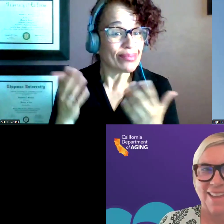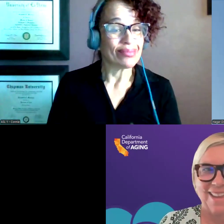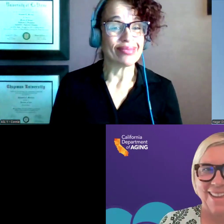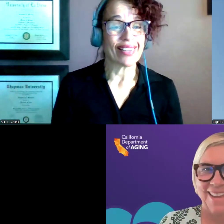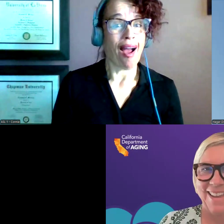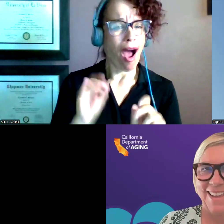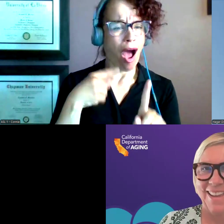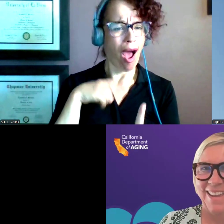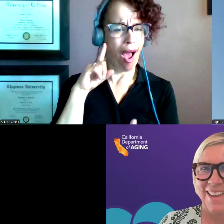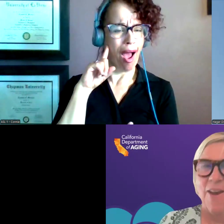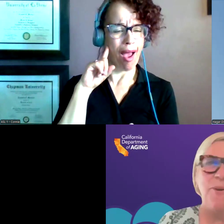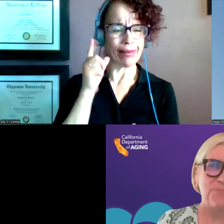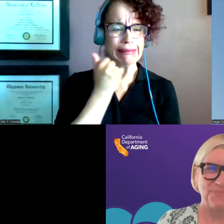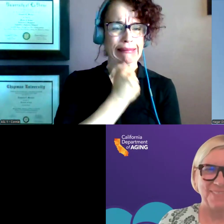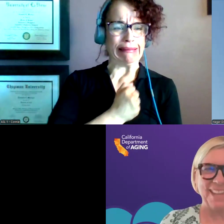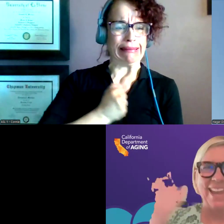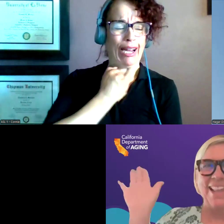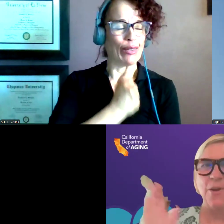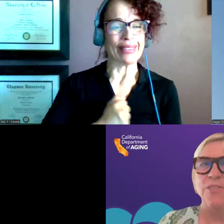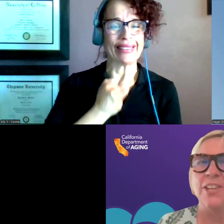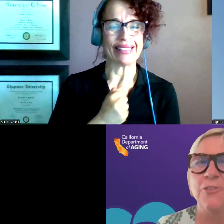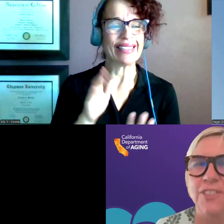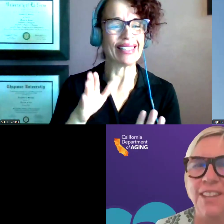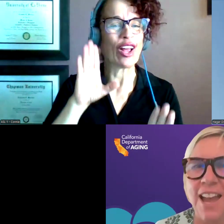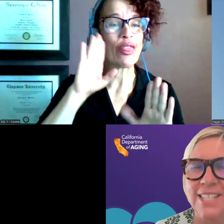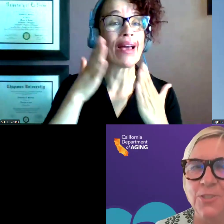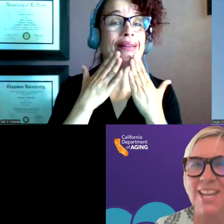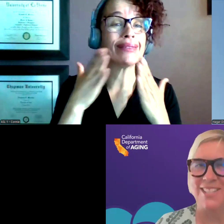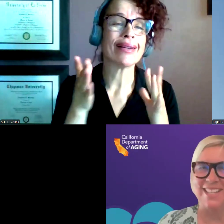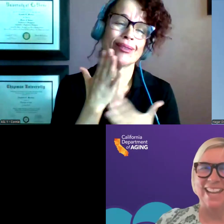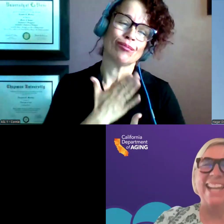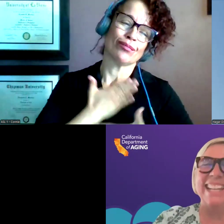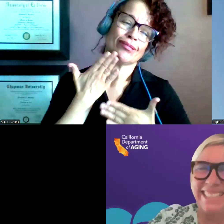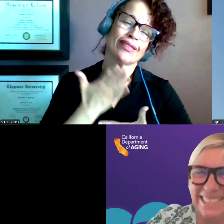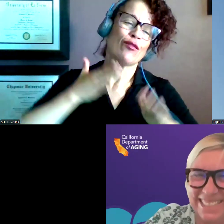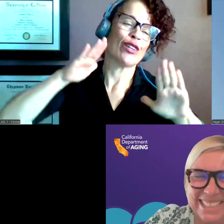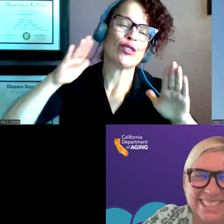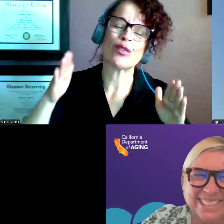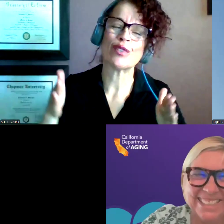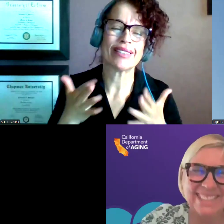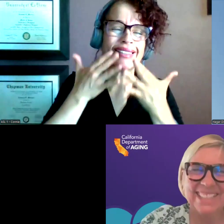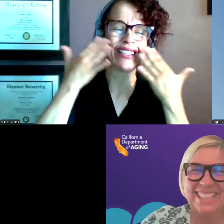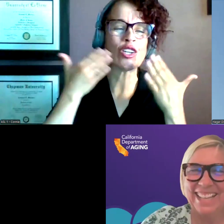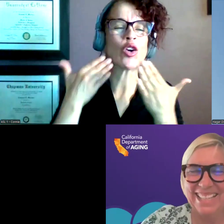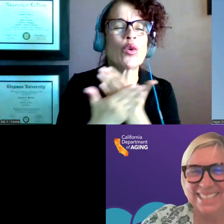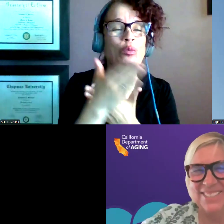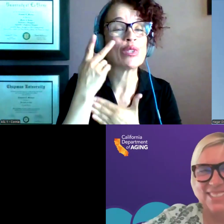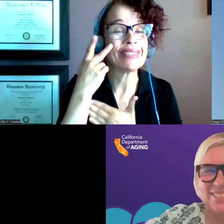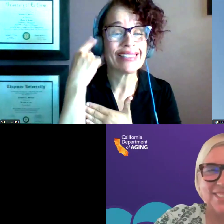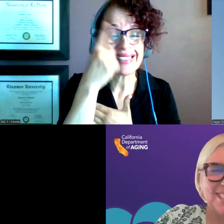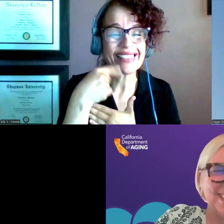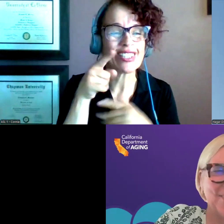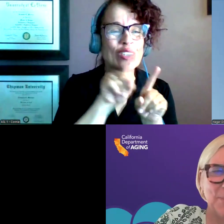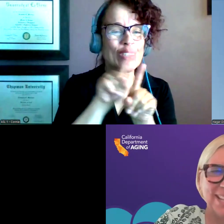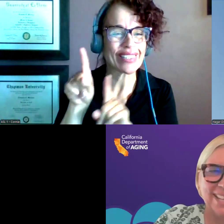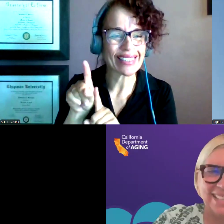Oh, I thought I was supposed to introduce you. Sorry. Oh, hello. Thank you for the kind Hi. introduction. Sure. Good morning. Good to see you. You